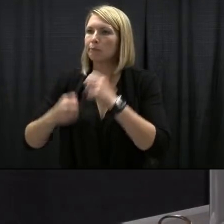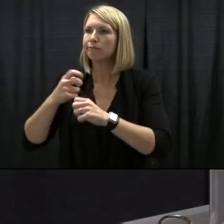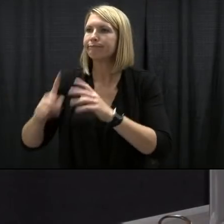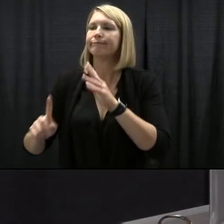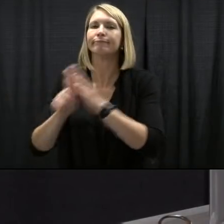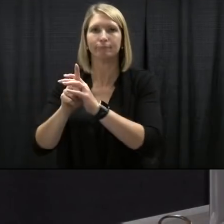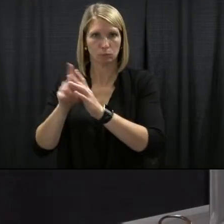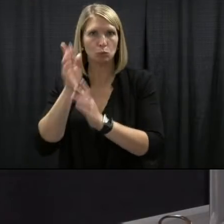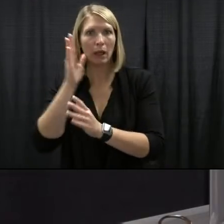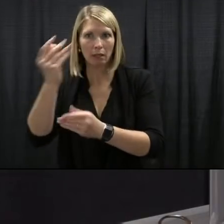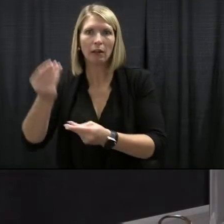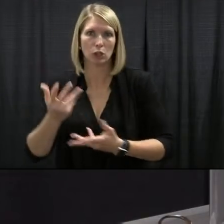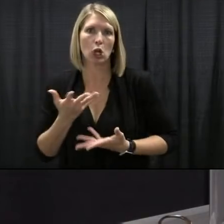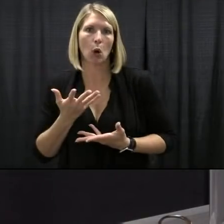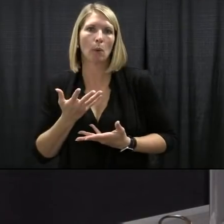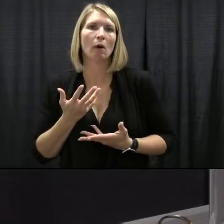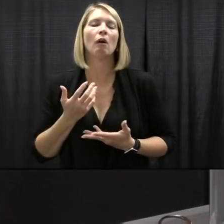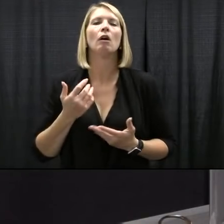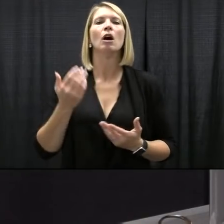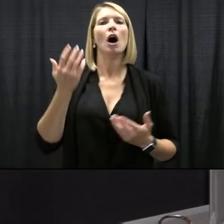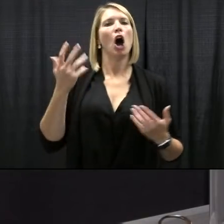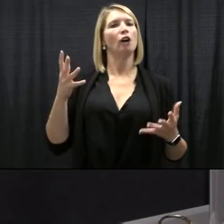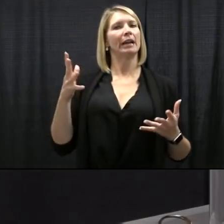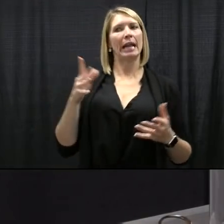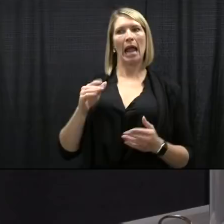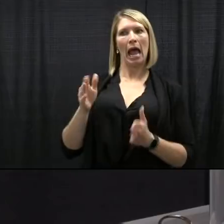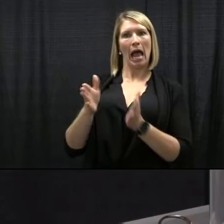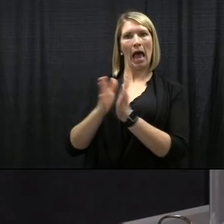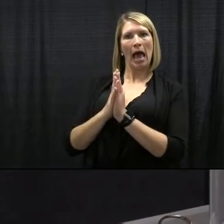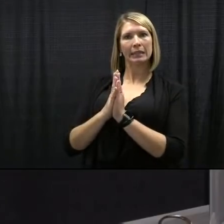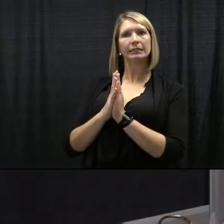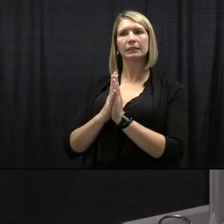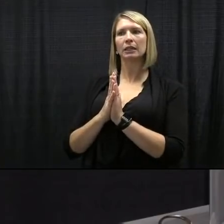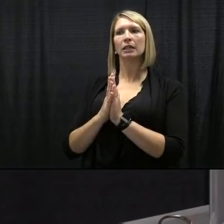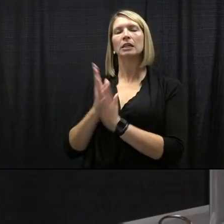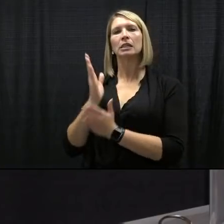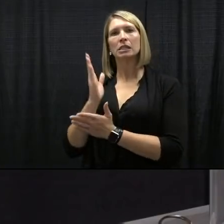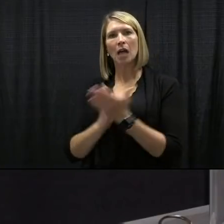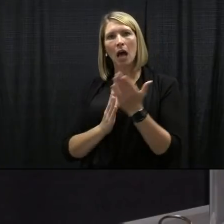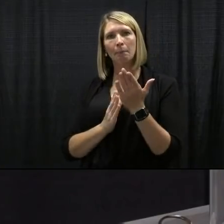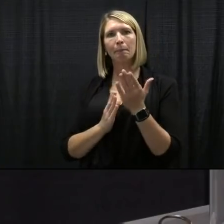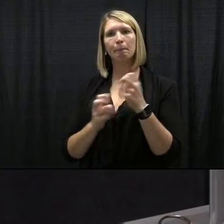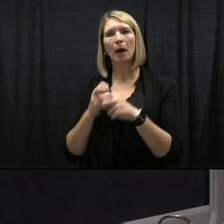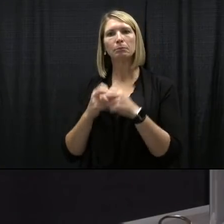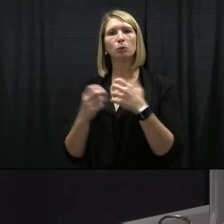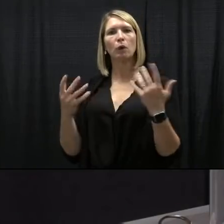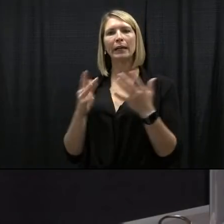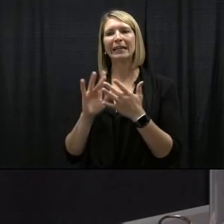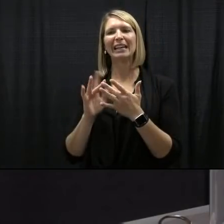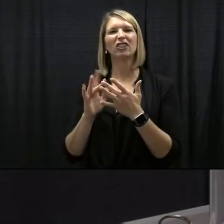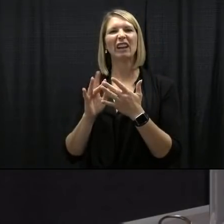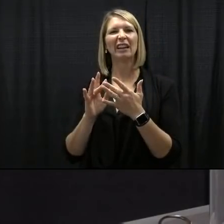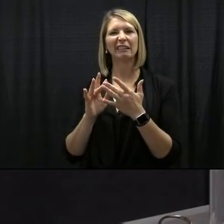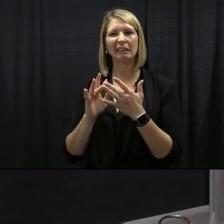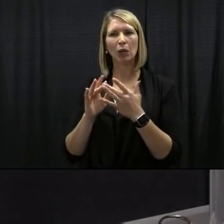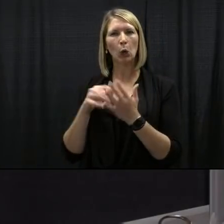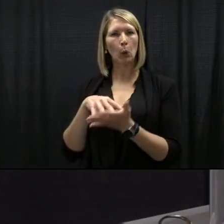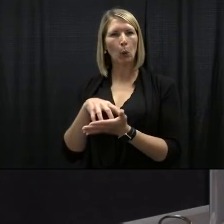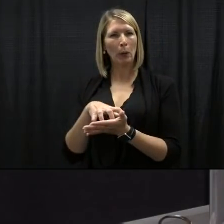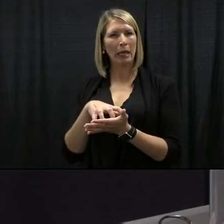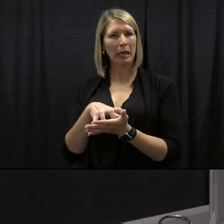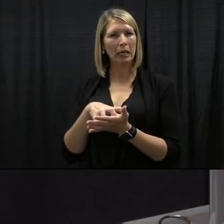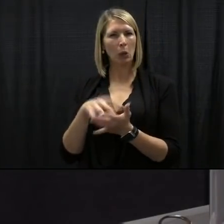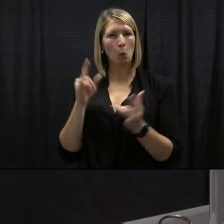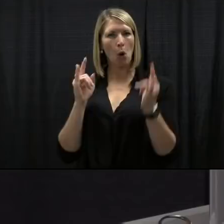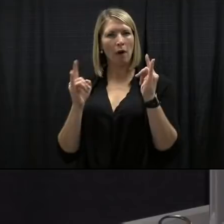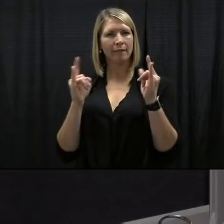we have learned from chatting with businesses is around internet connections. So the option that we'll have ready when we launch next